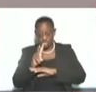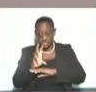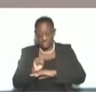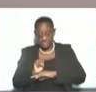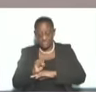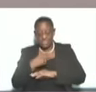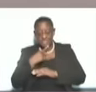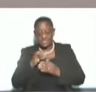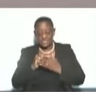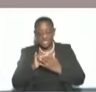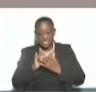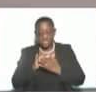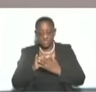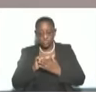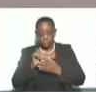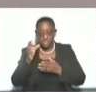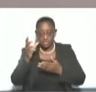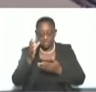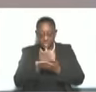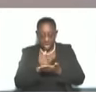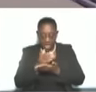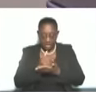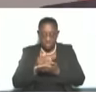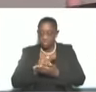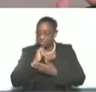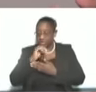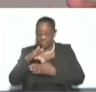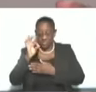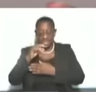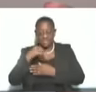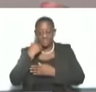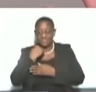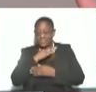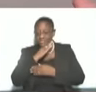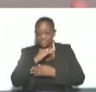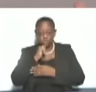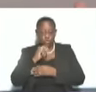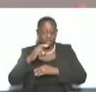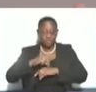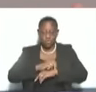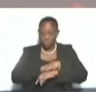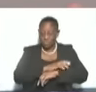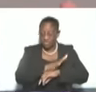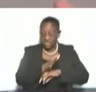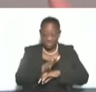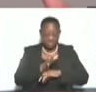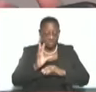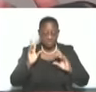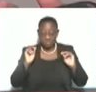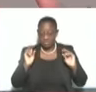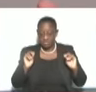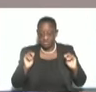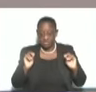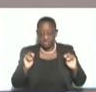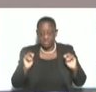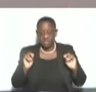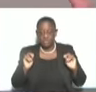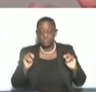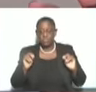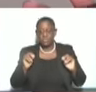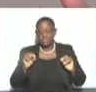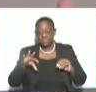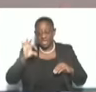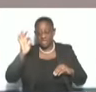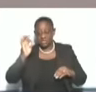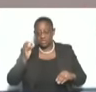large cross-section of samples. We didn't find dengue. We did not find COVID. We found one of the flu